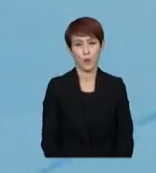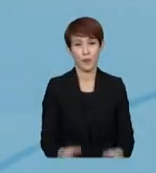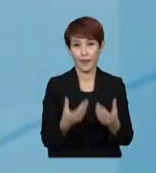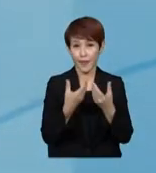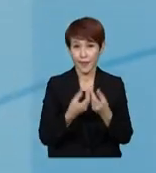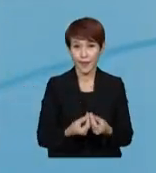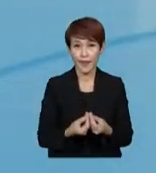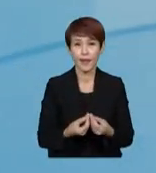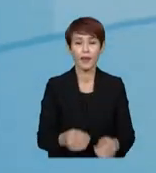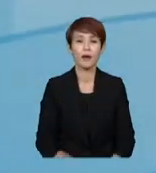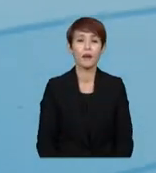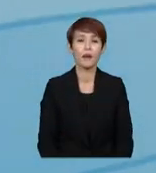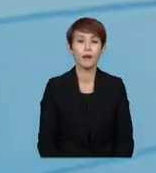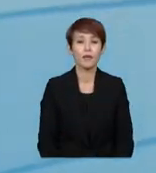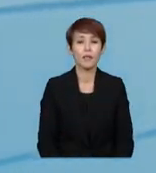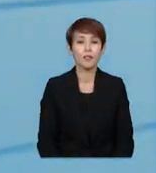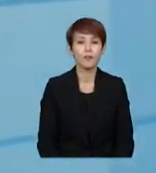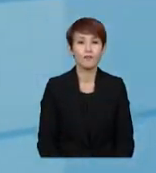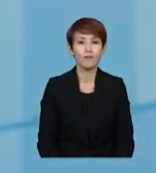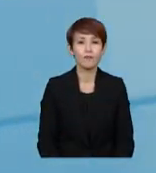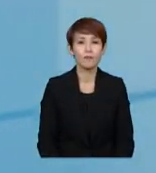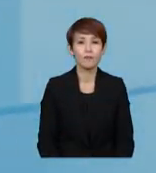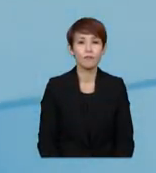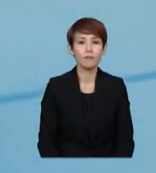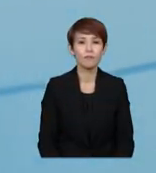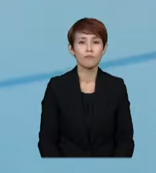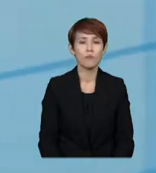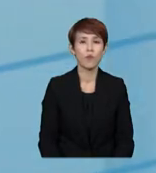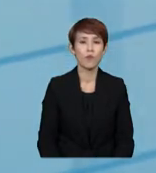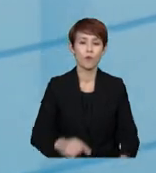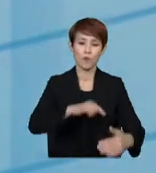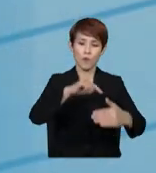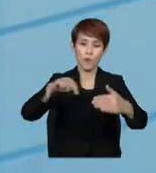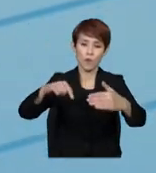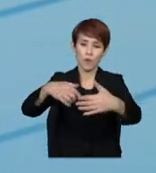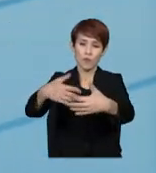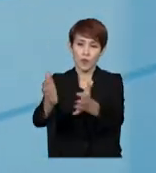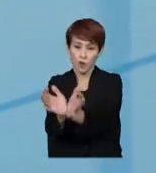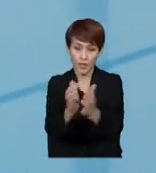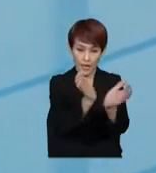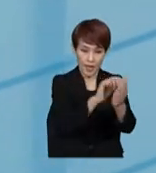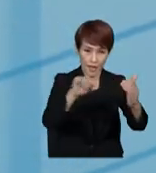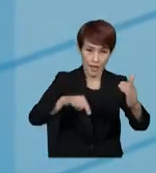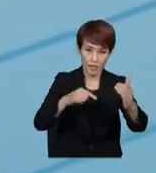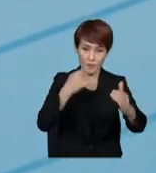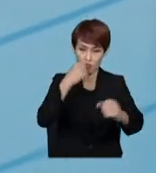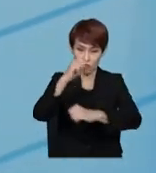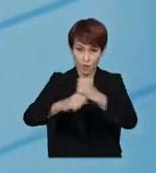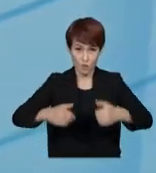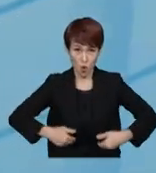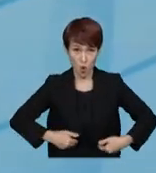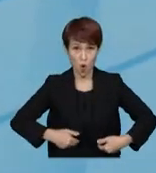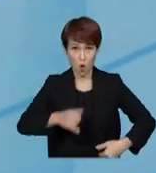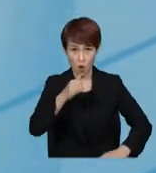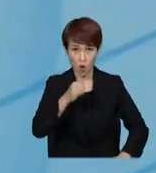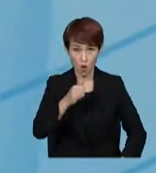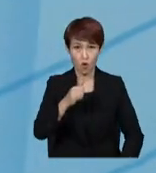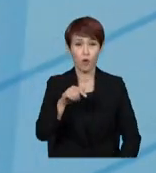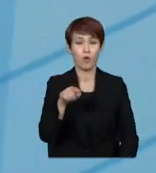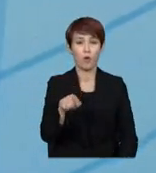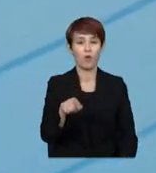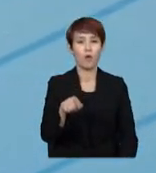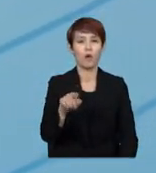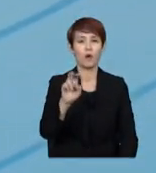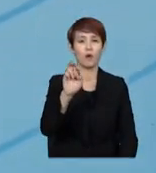more intra-party democracies, for many people, what comes to mind is the famous quip by Oscar Wilde,